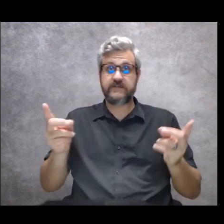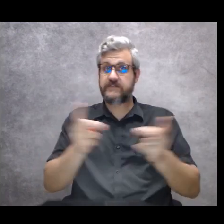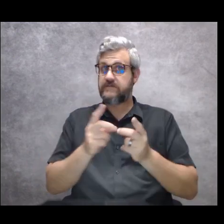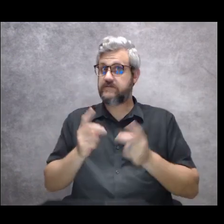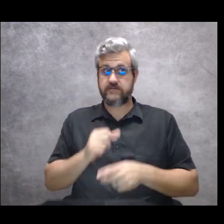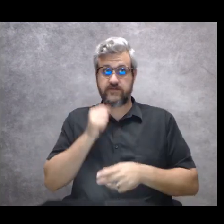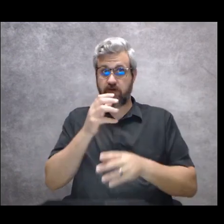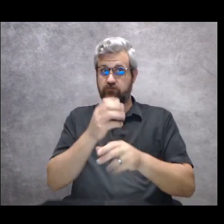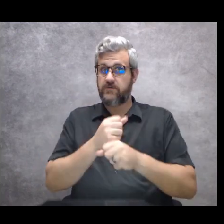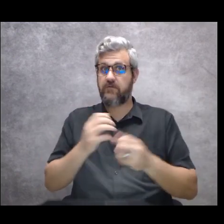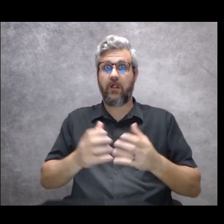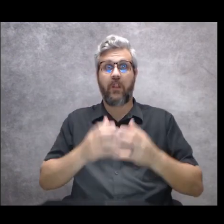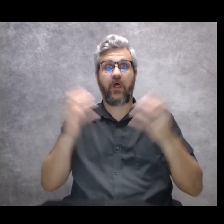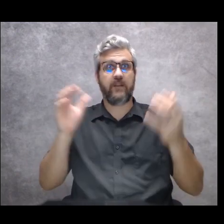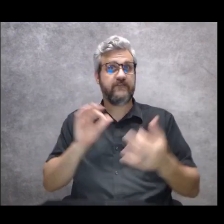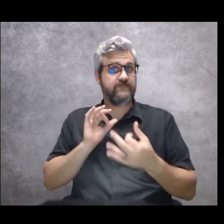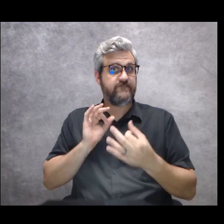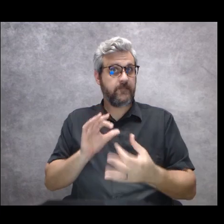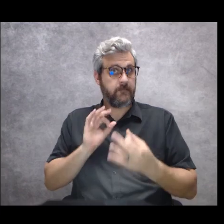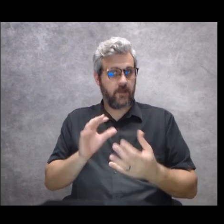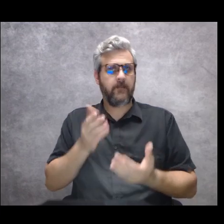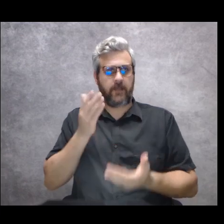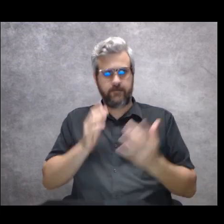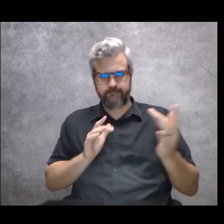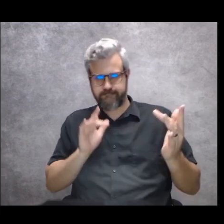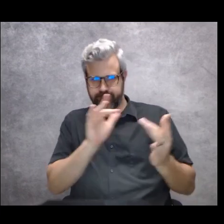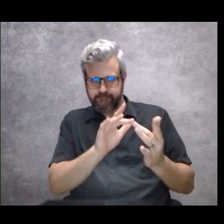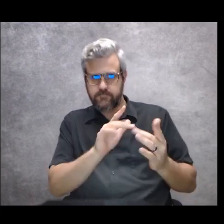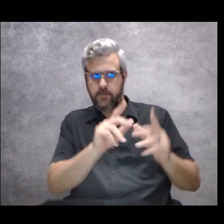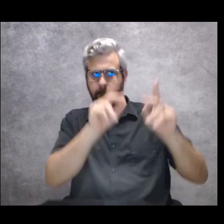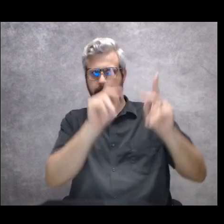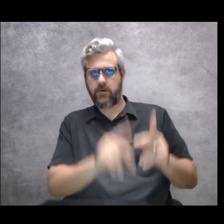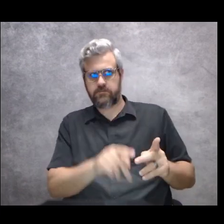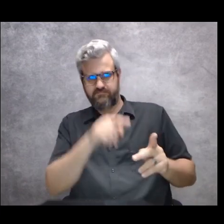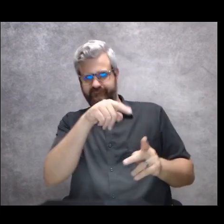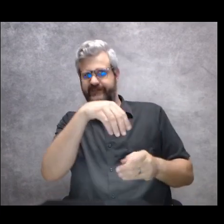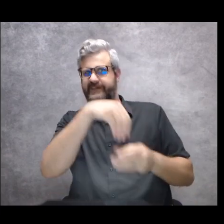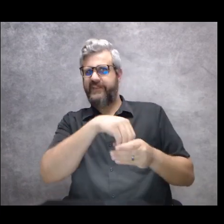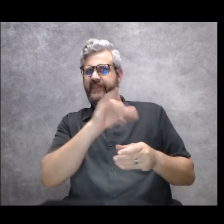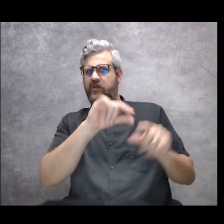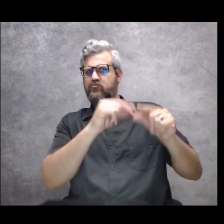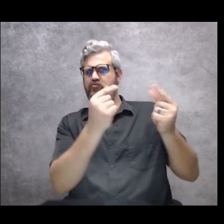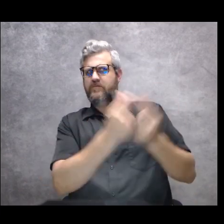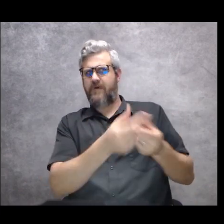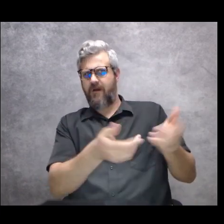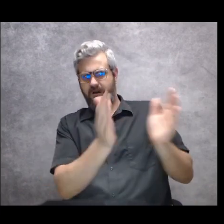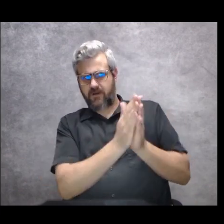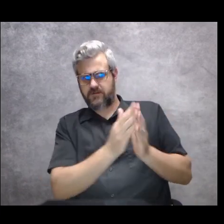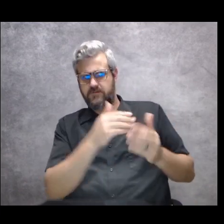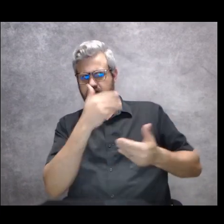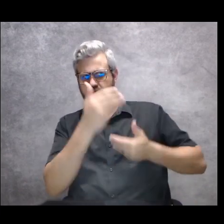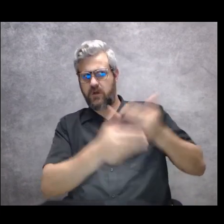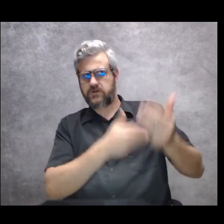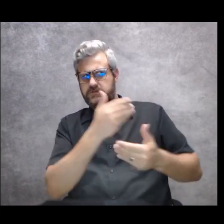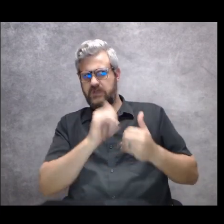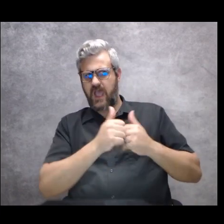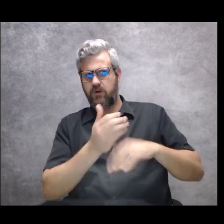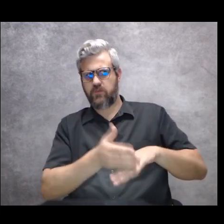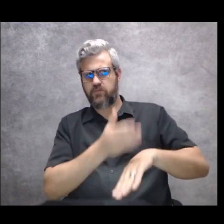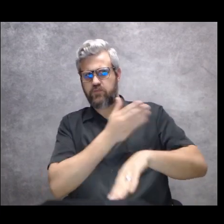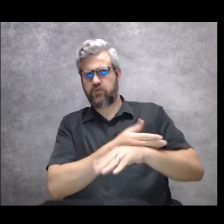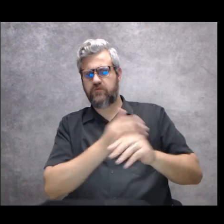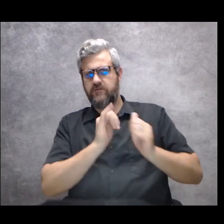out to someone in the stakeholder group to ask how this process could be improved. You might try multiple ways to collect